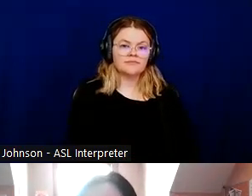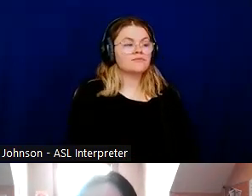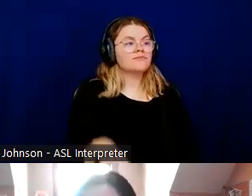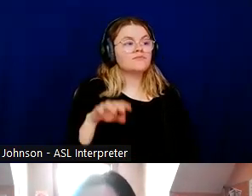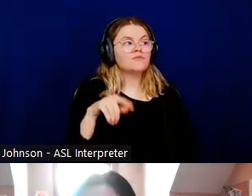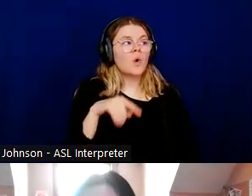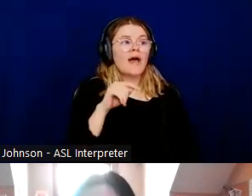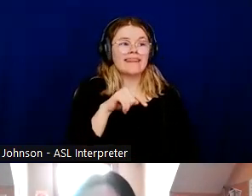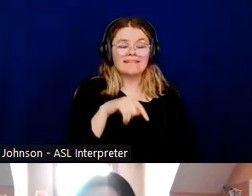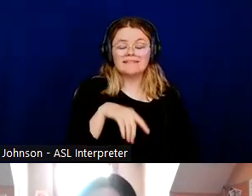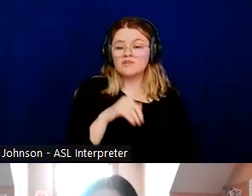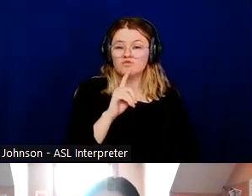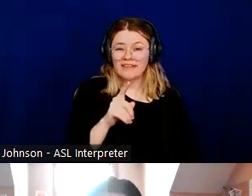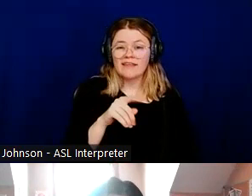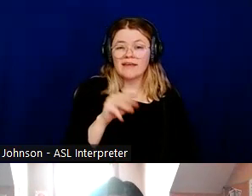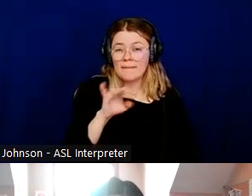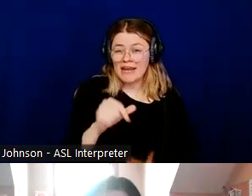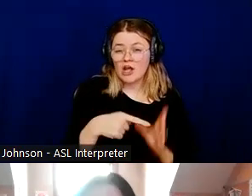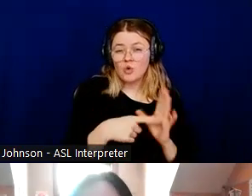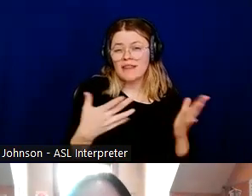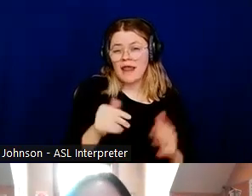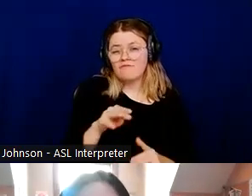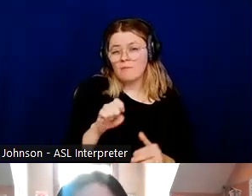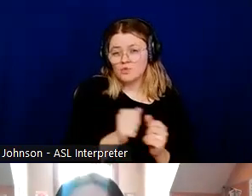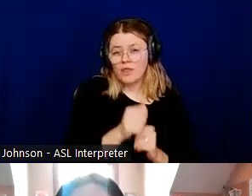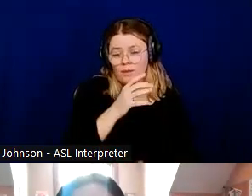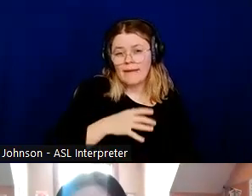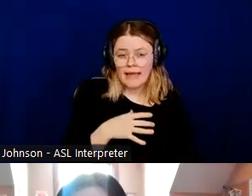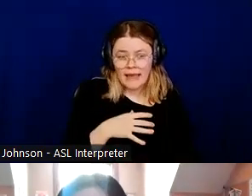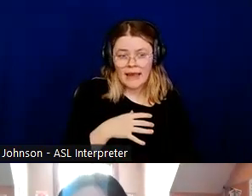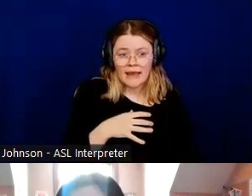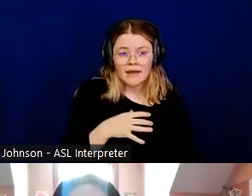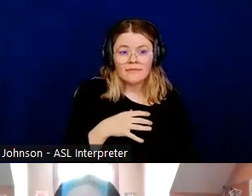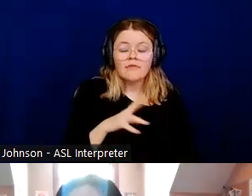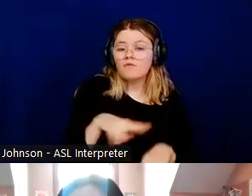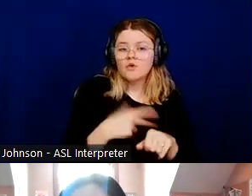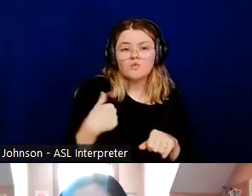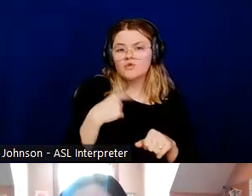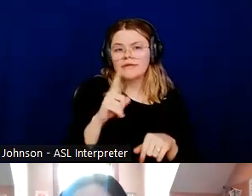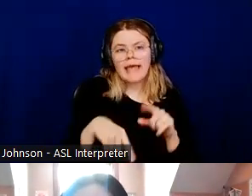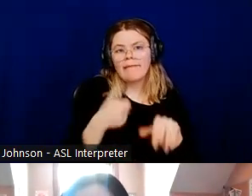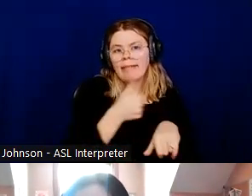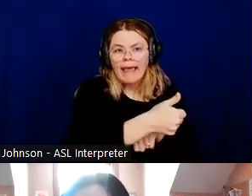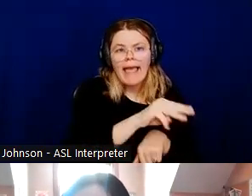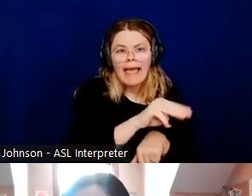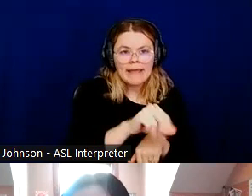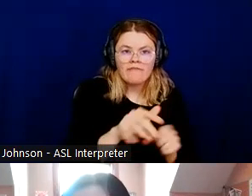though we probably don't want to blame every individual's actions on the media,